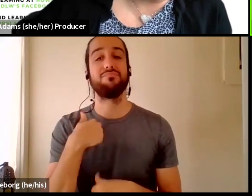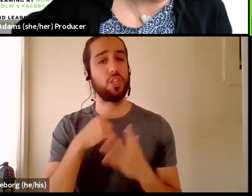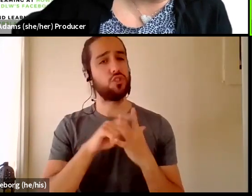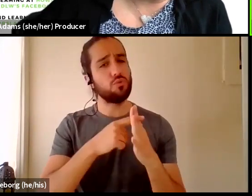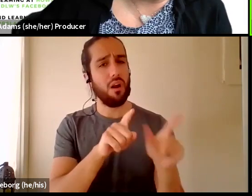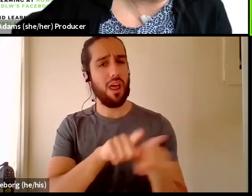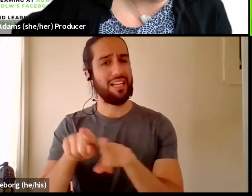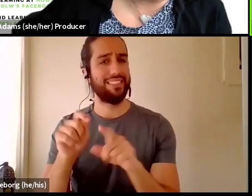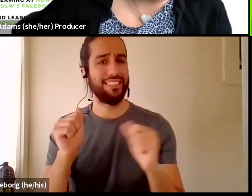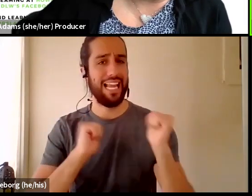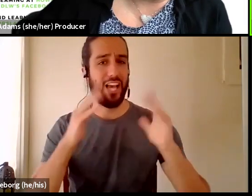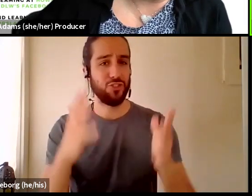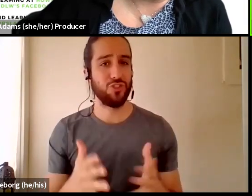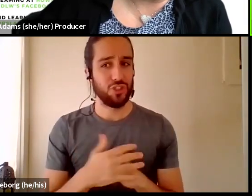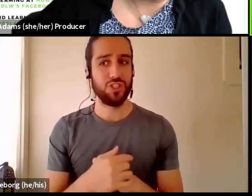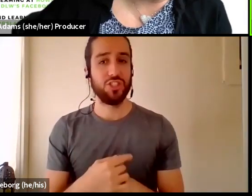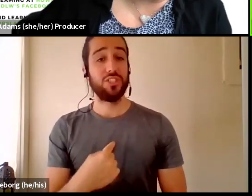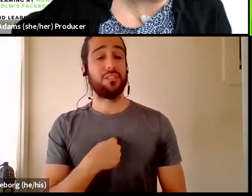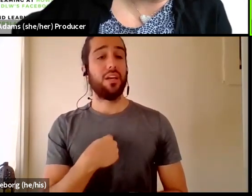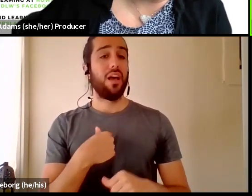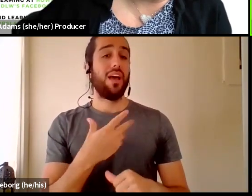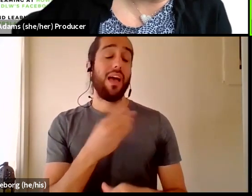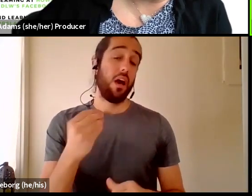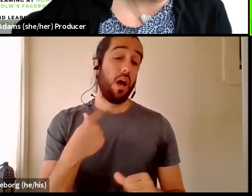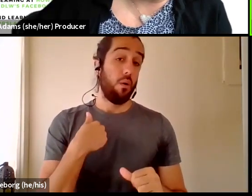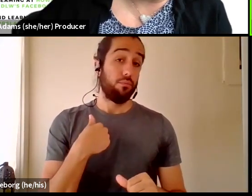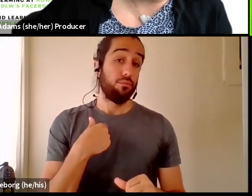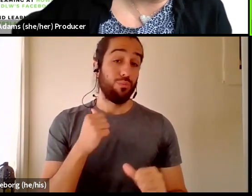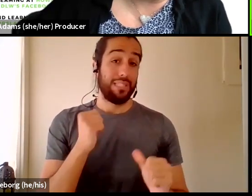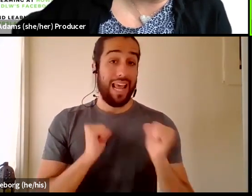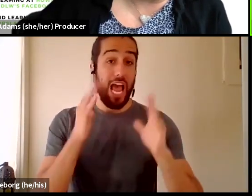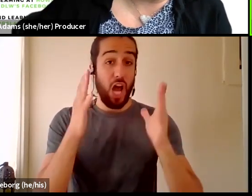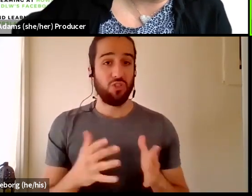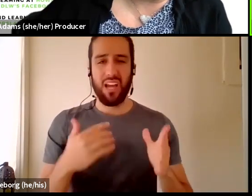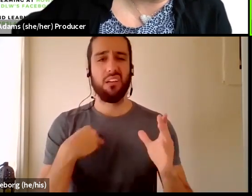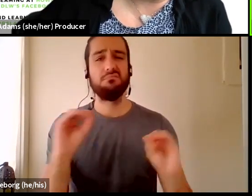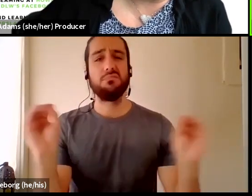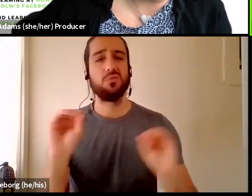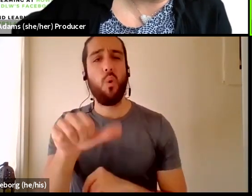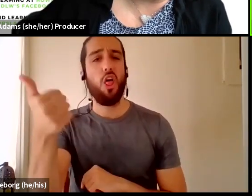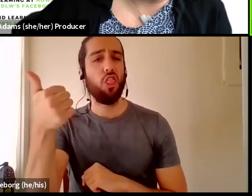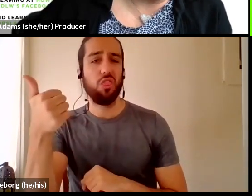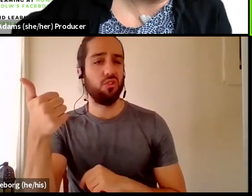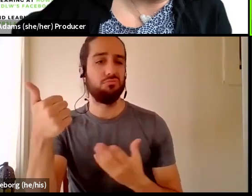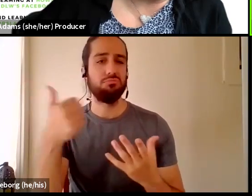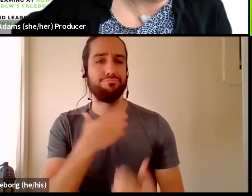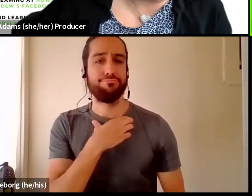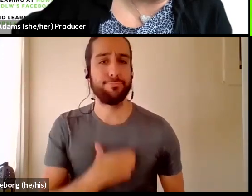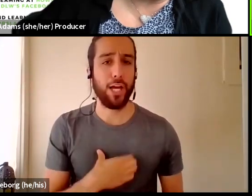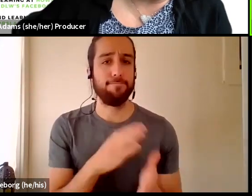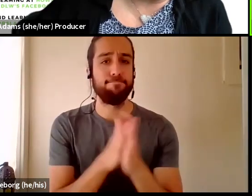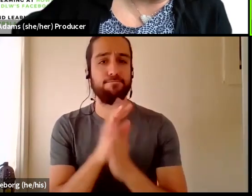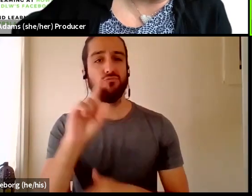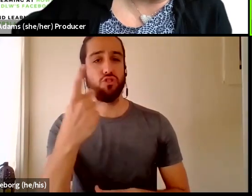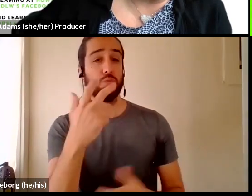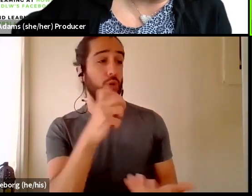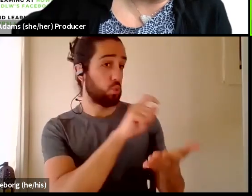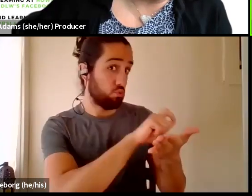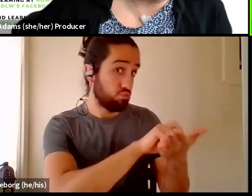And so, and an actor who had no other desire. I wanted to write and act. That was like what I was hoping